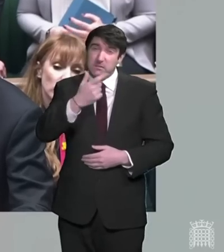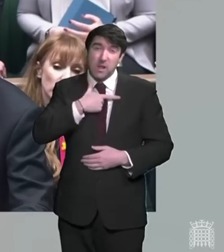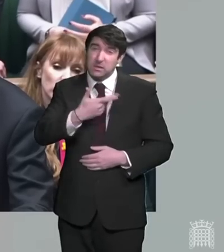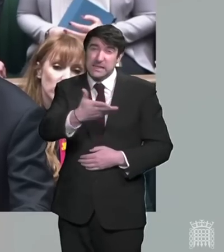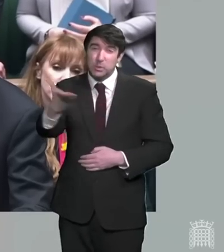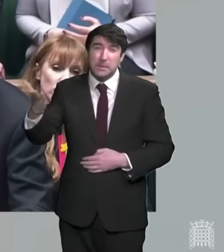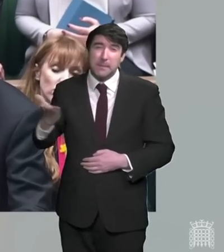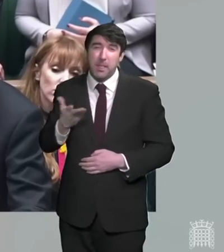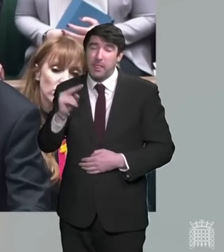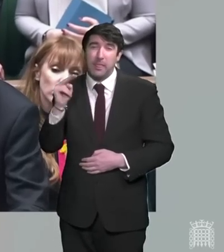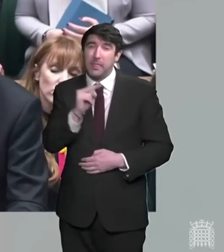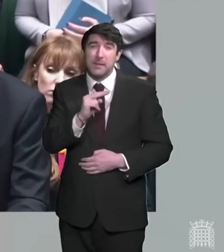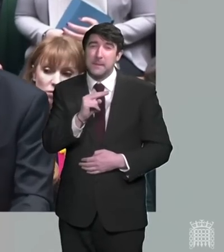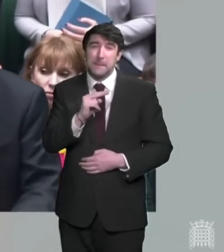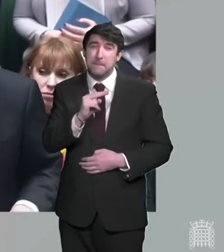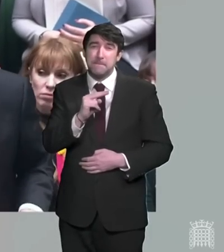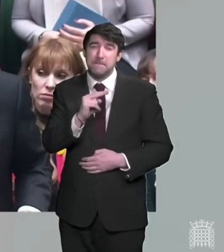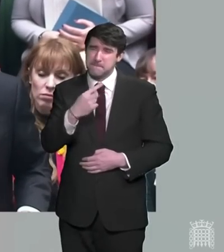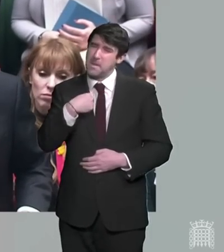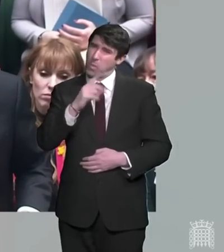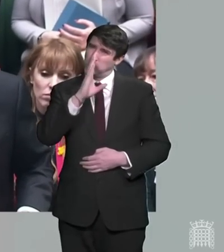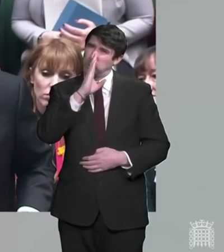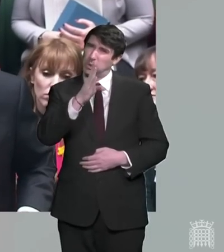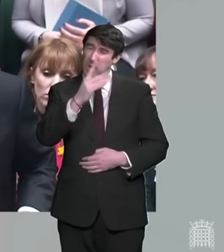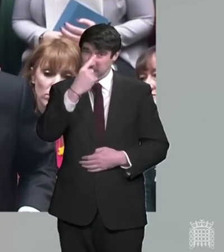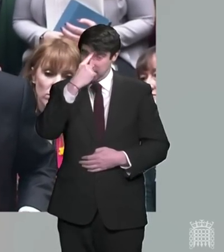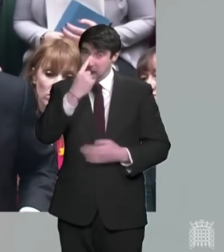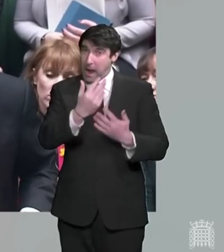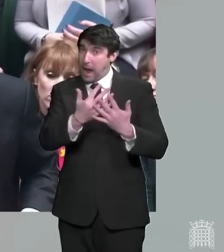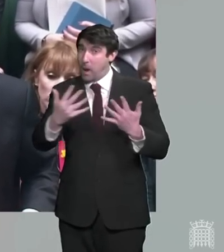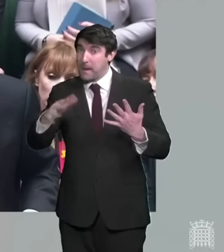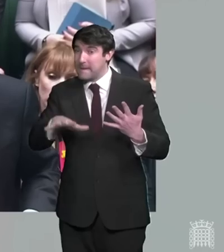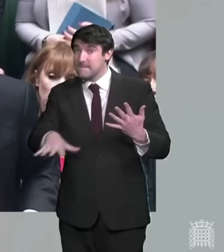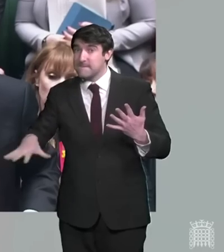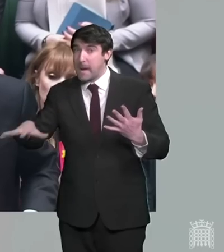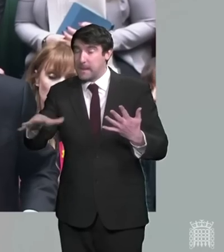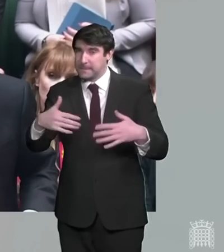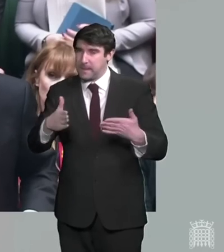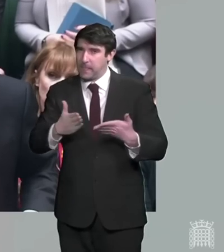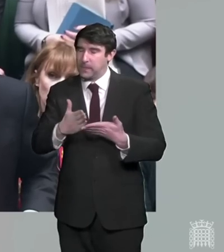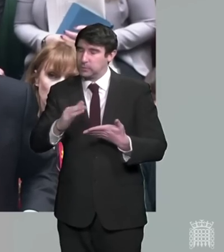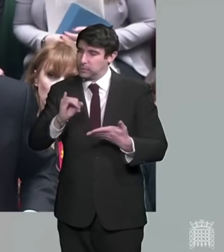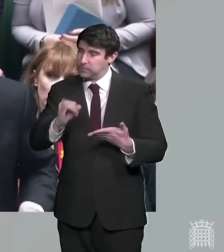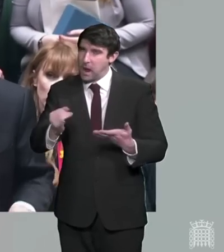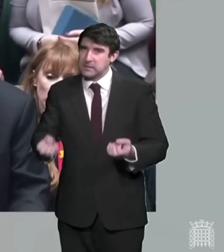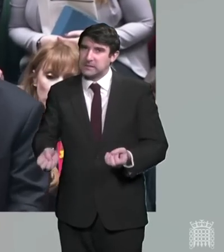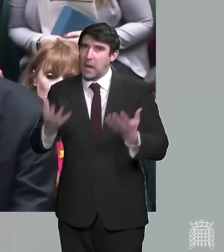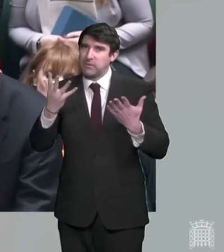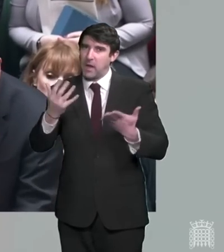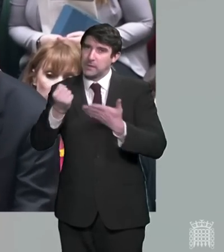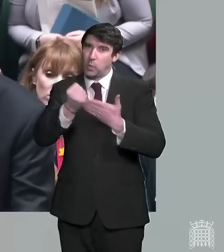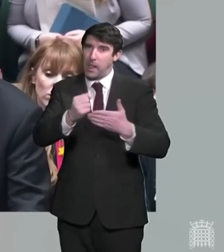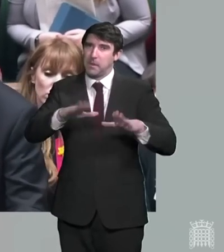them. At the heart of this is every family who made enormous sacrifices for the good of the